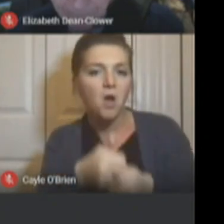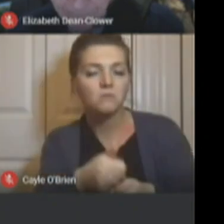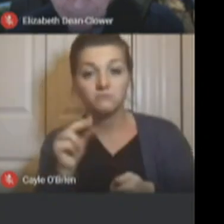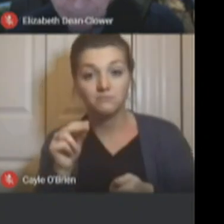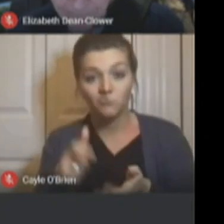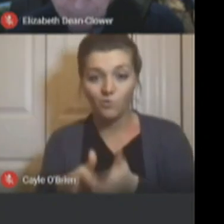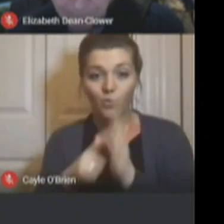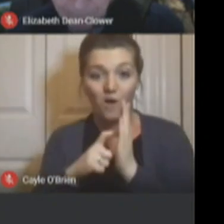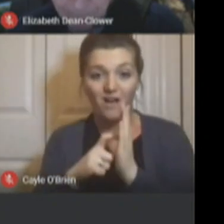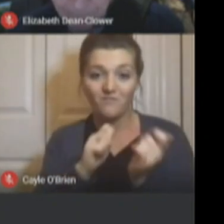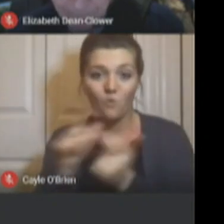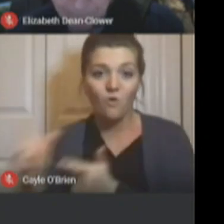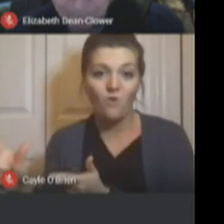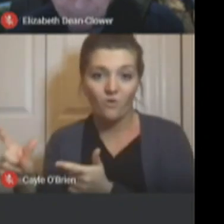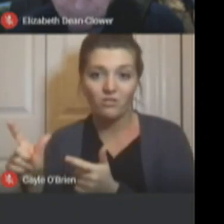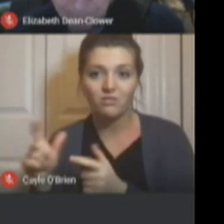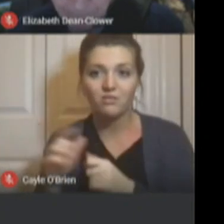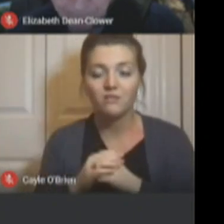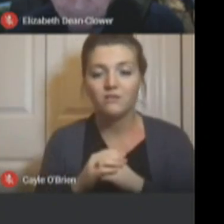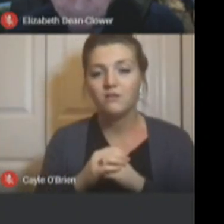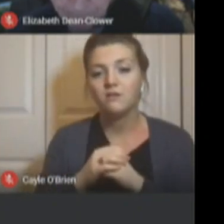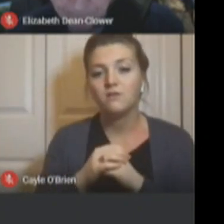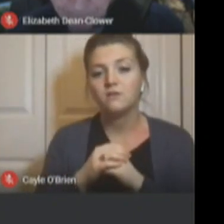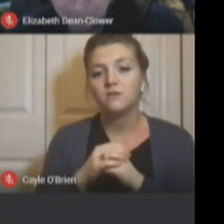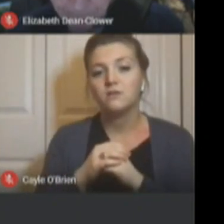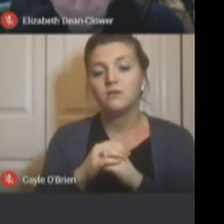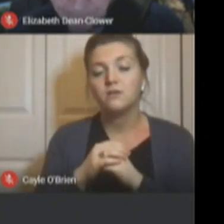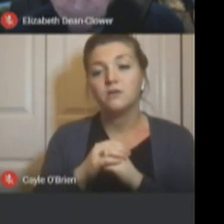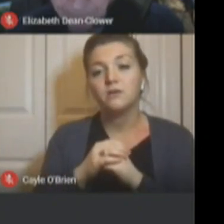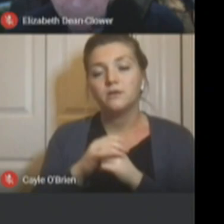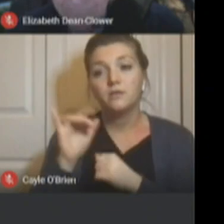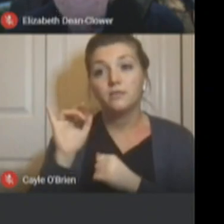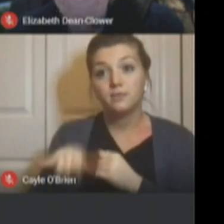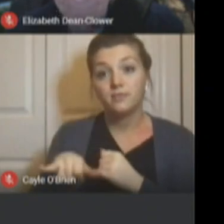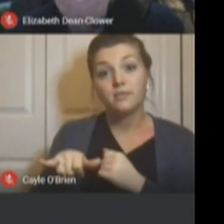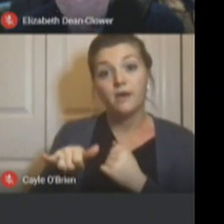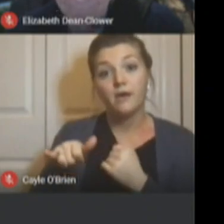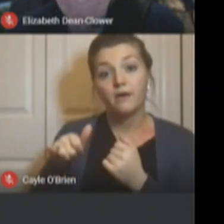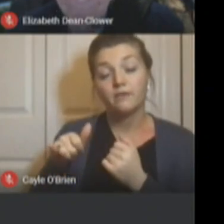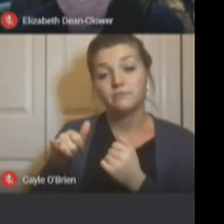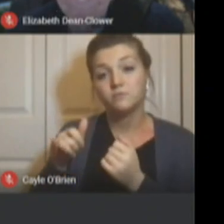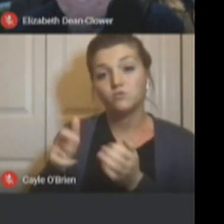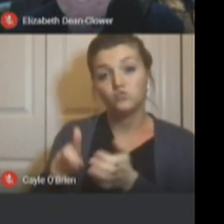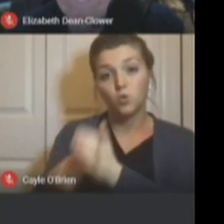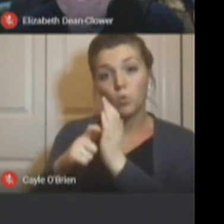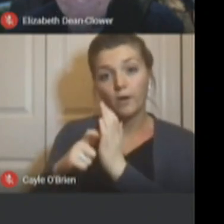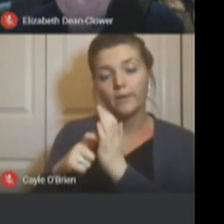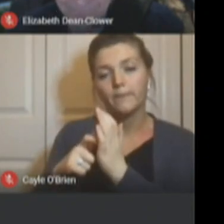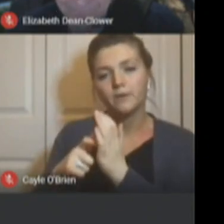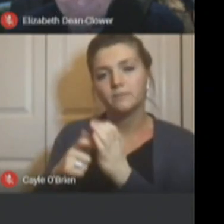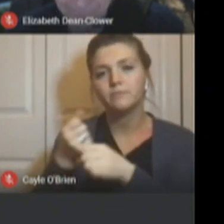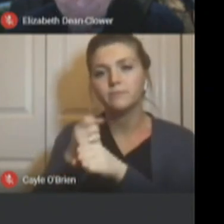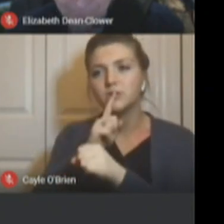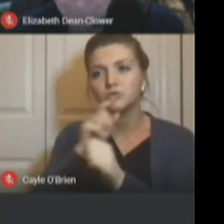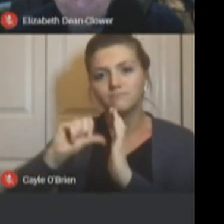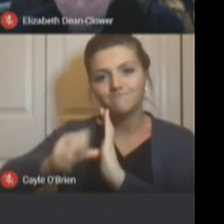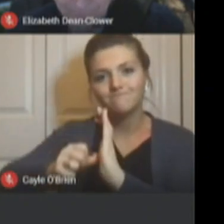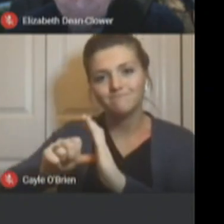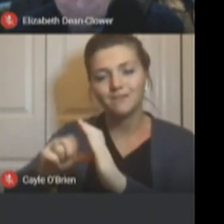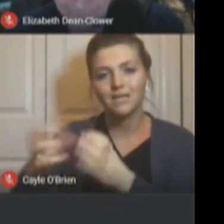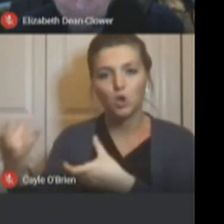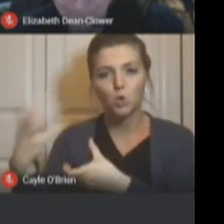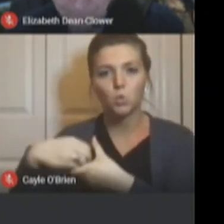code, and that basically says, we're being as inclusive as possible. And Kristen, you